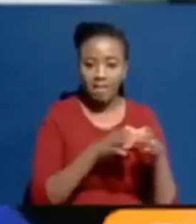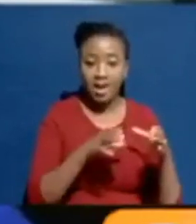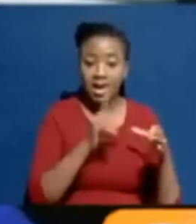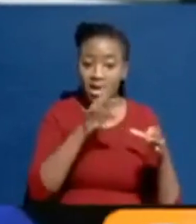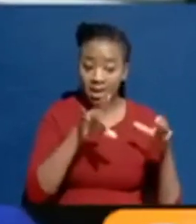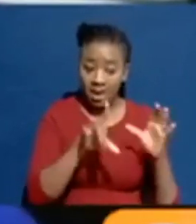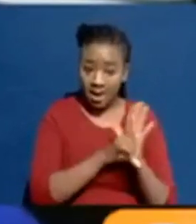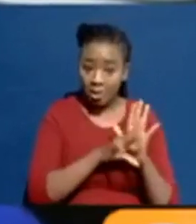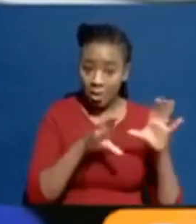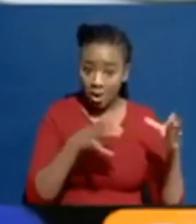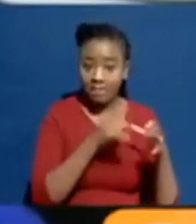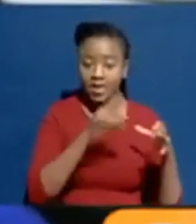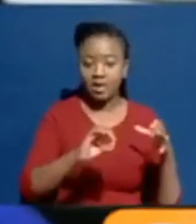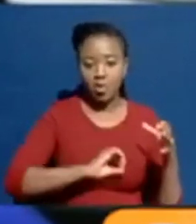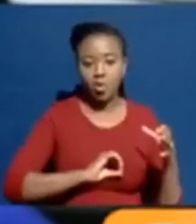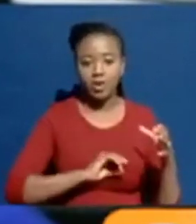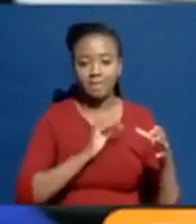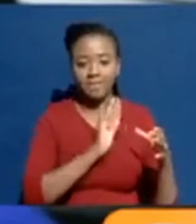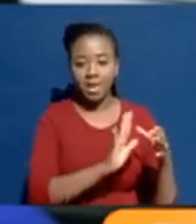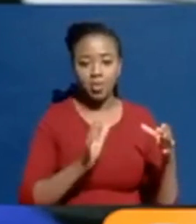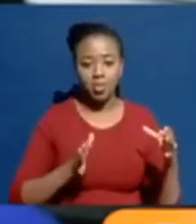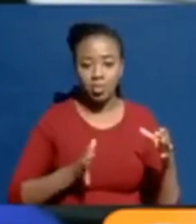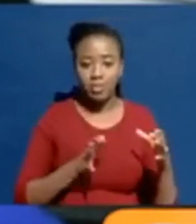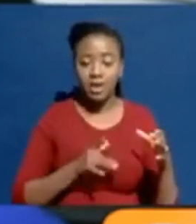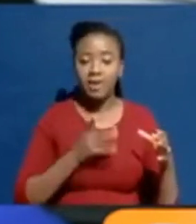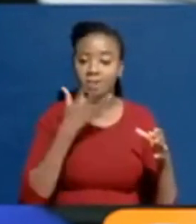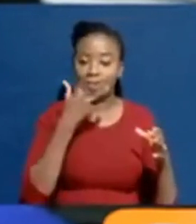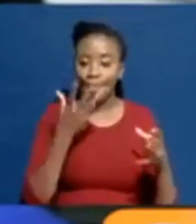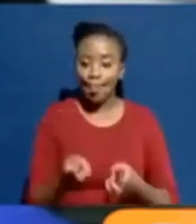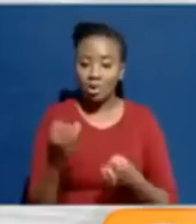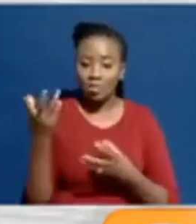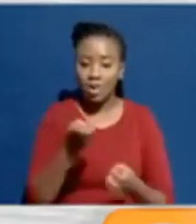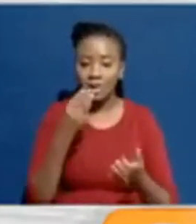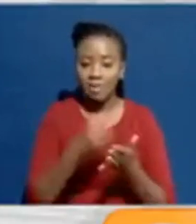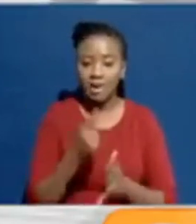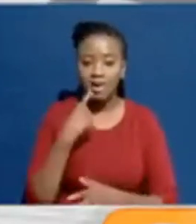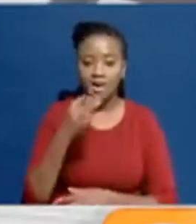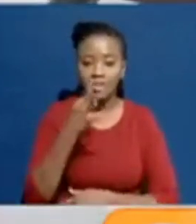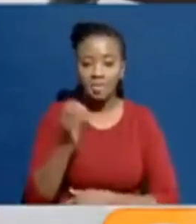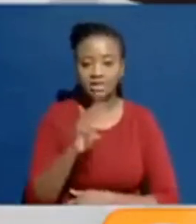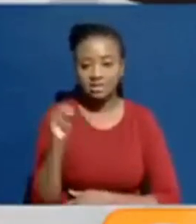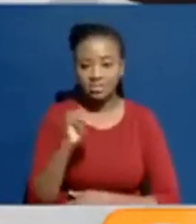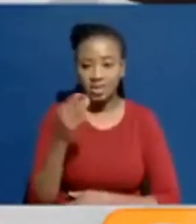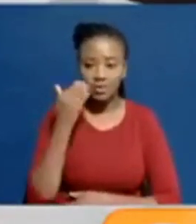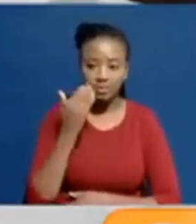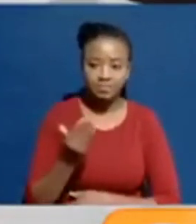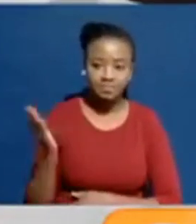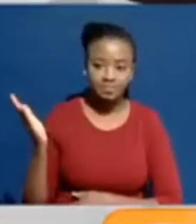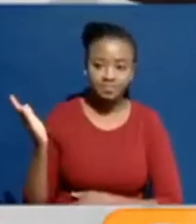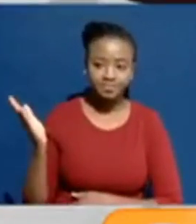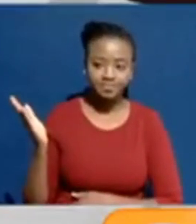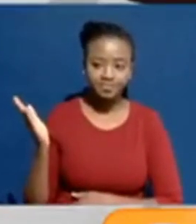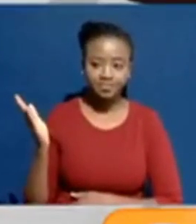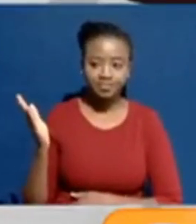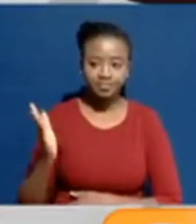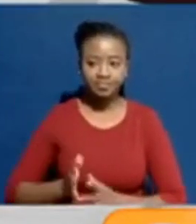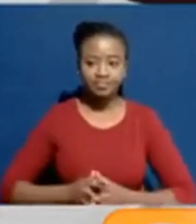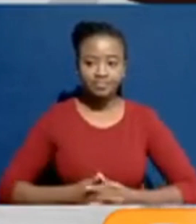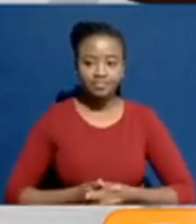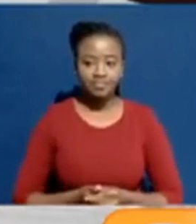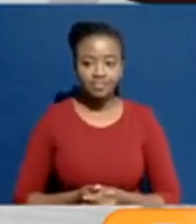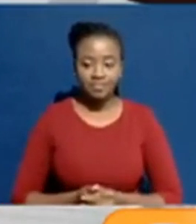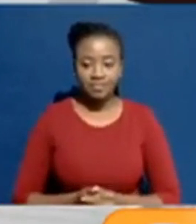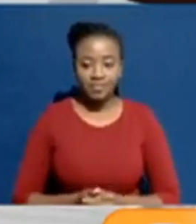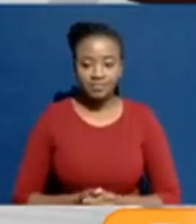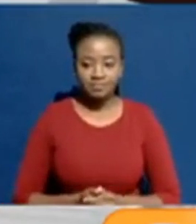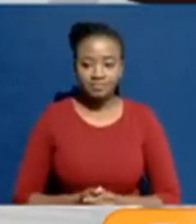him more than 130 million Kenya shillings. The petition reads in part that there is no evidence that Honorable